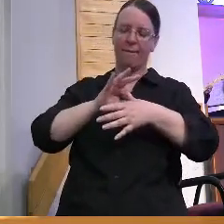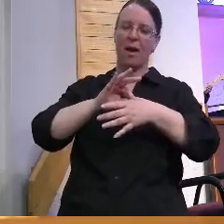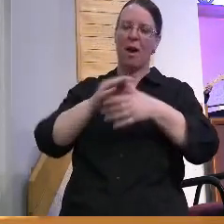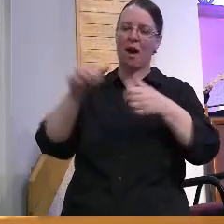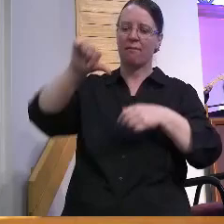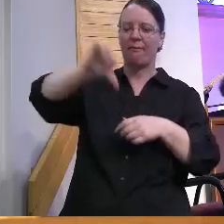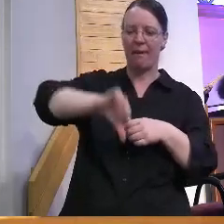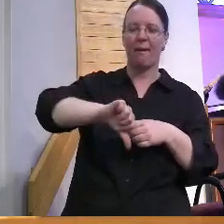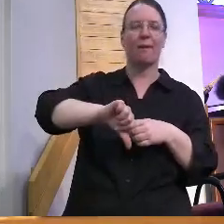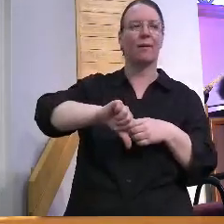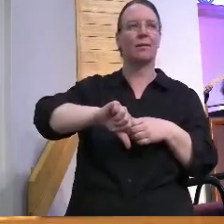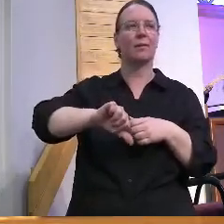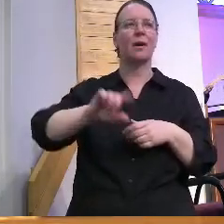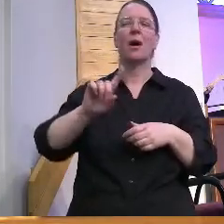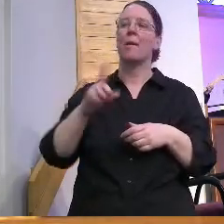is